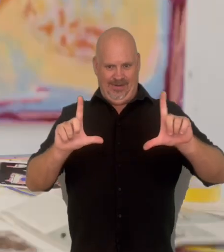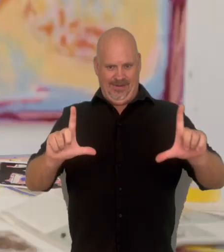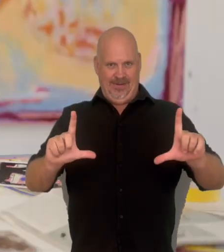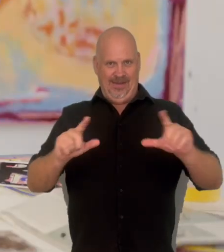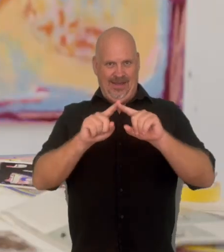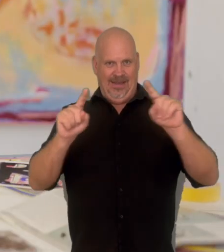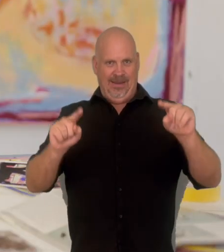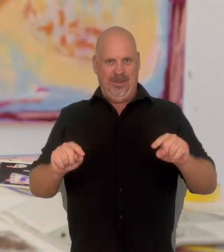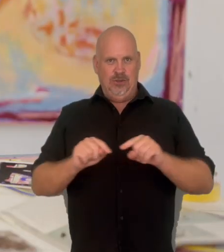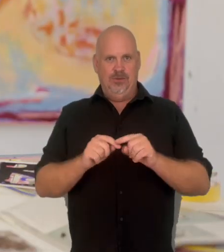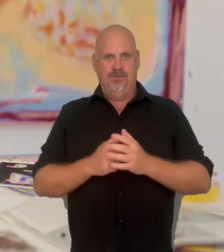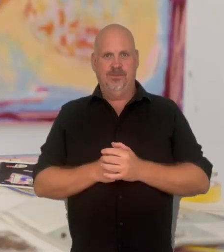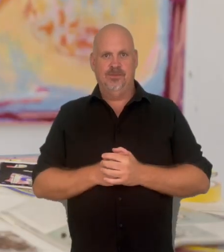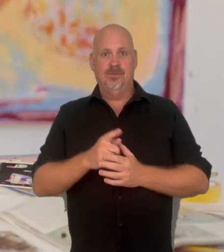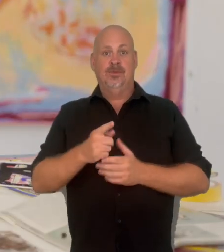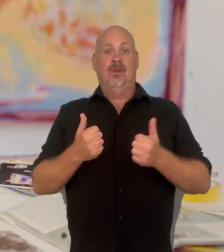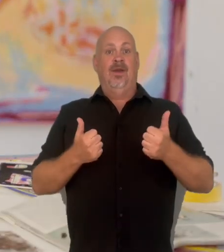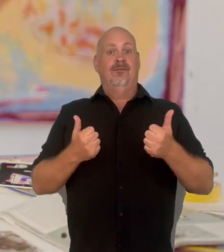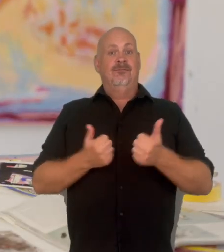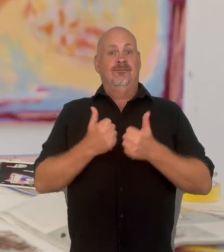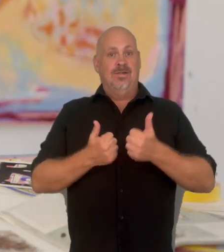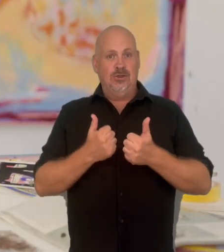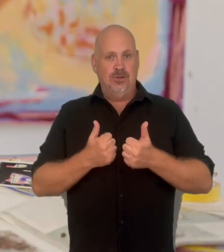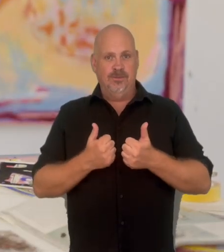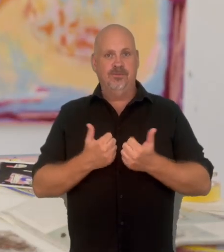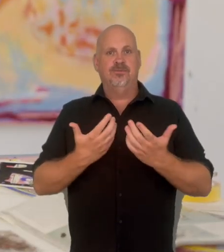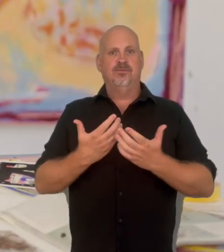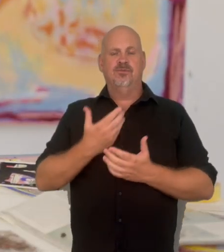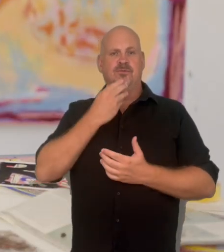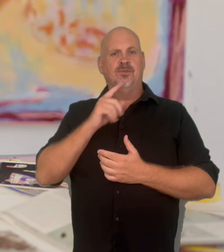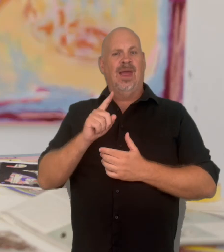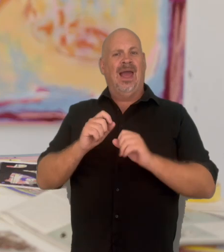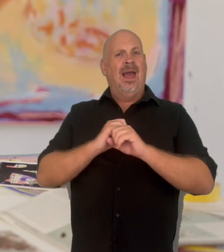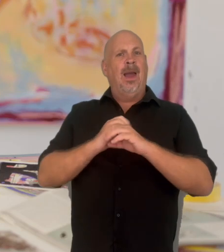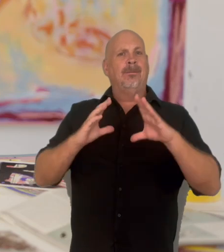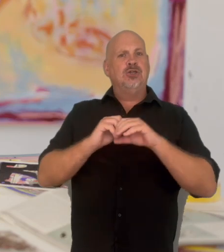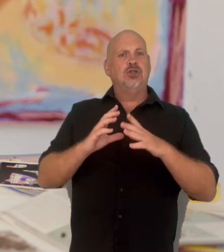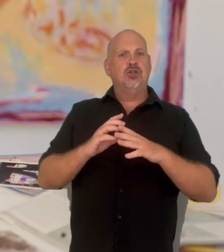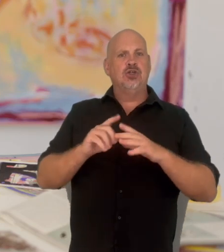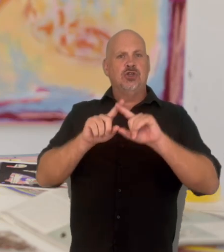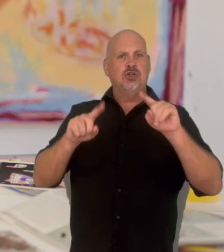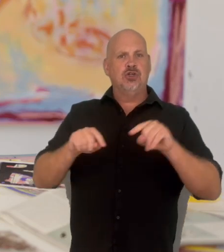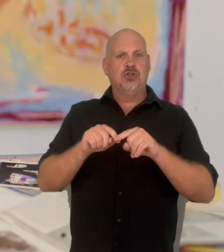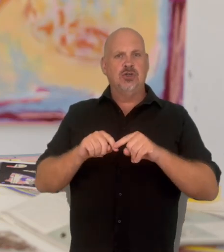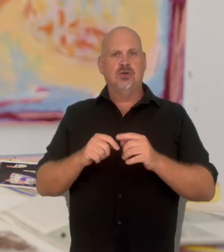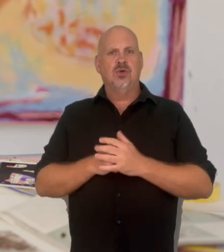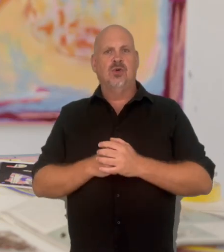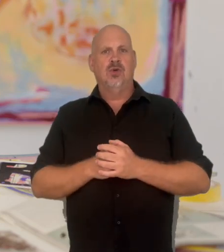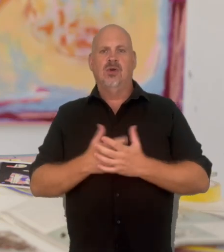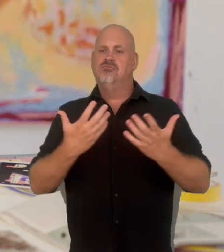after you've finished. So we're using found imagery today, and what I'd like you to do is to get any found